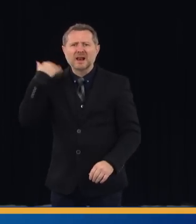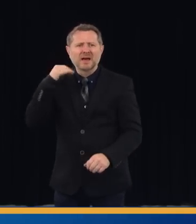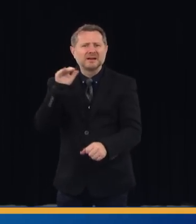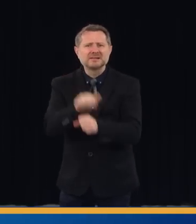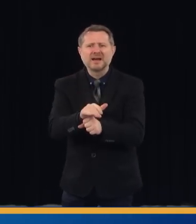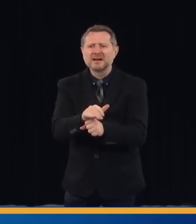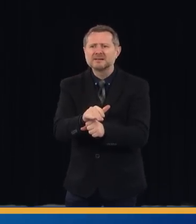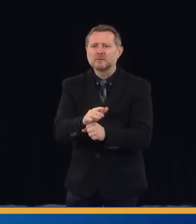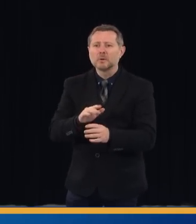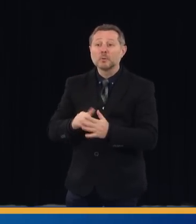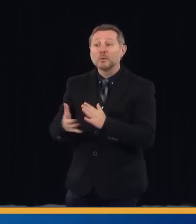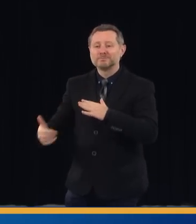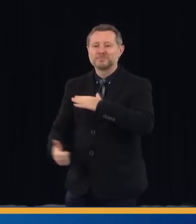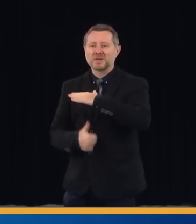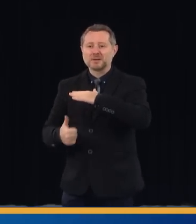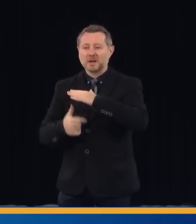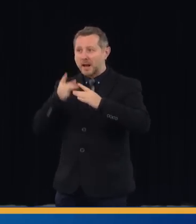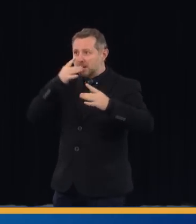his basement.